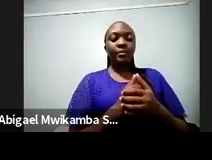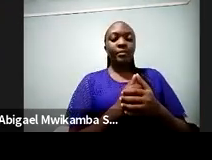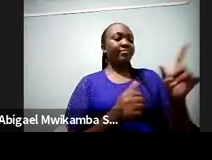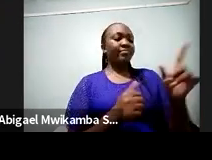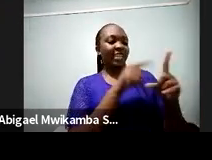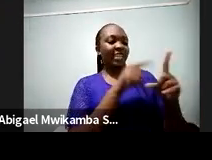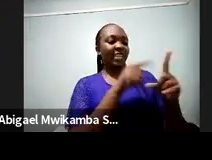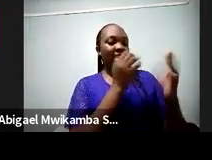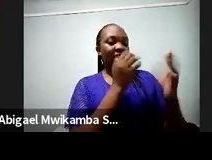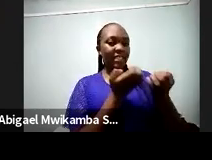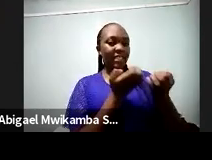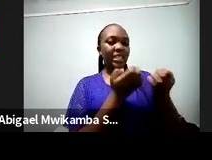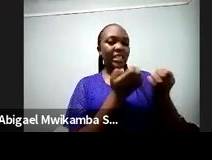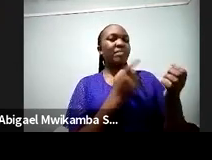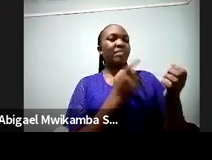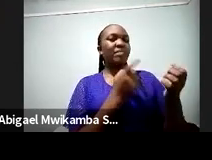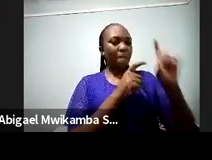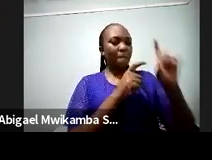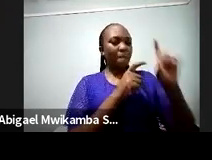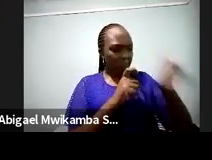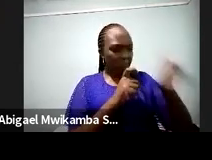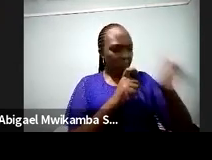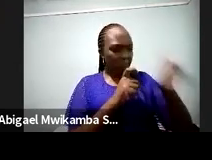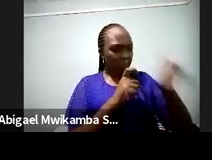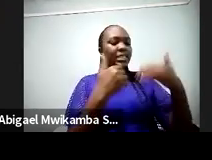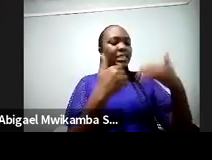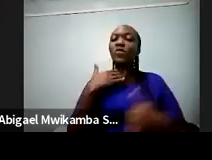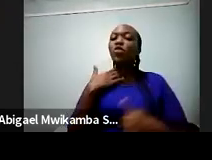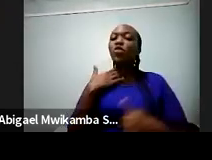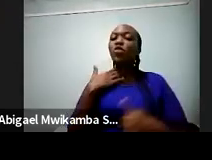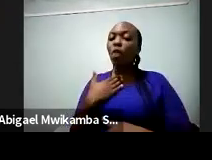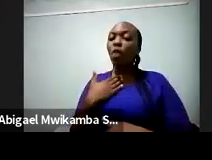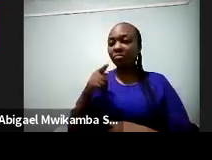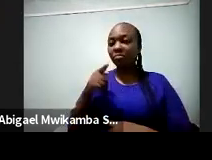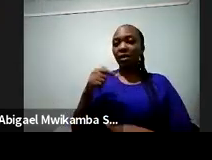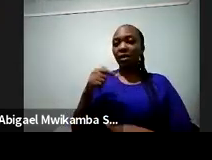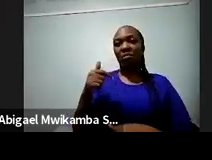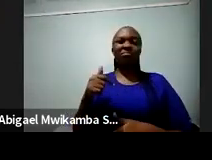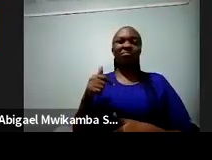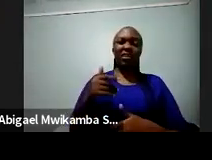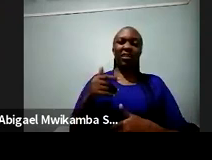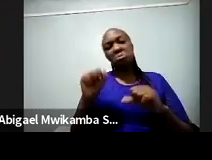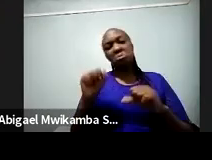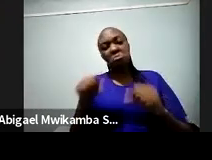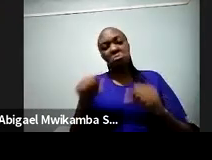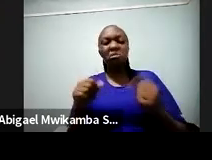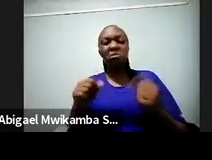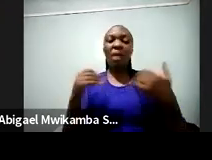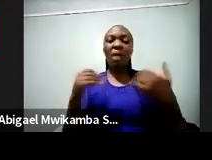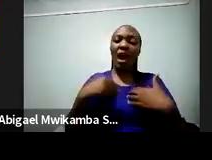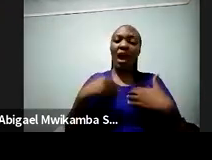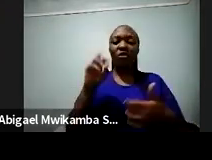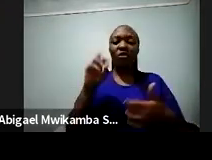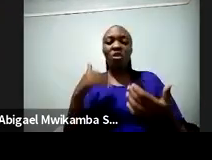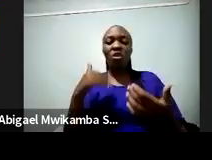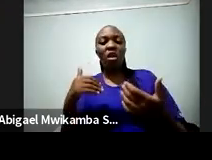So when you look at the needs and wants, when we were discussing, we differentiated between a want and a need. A need, you have no option.